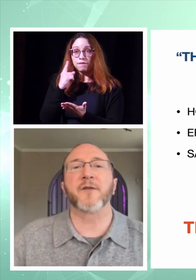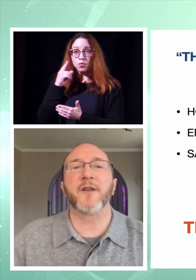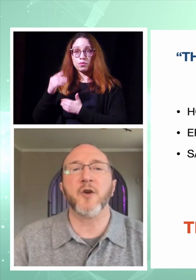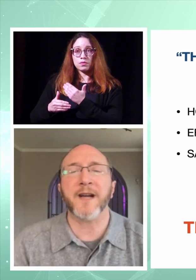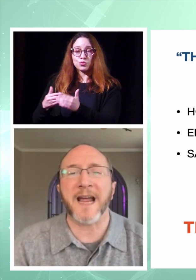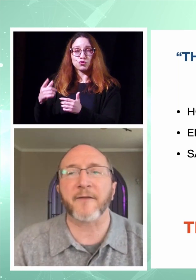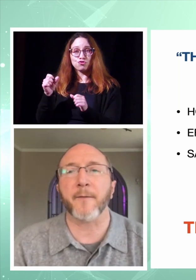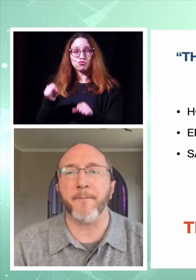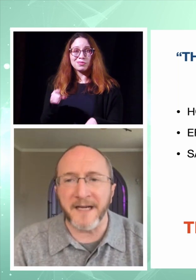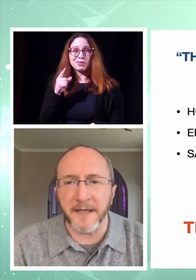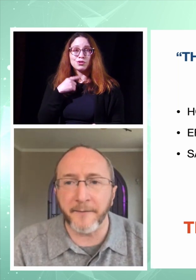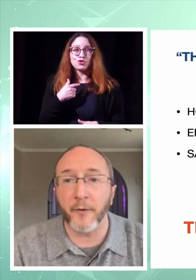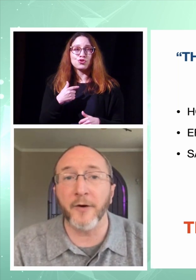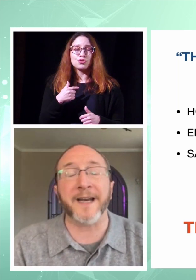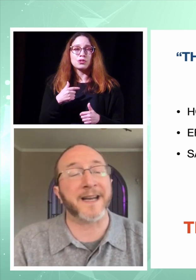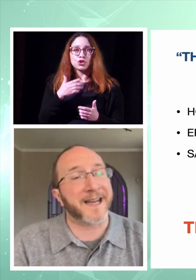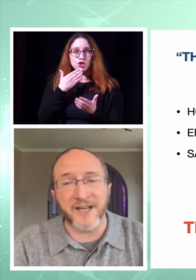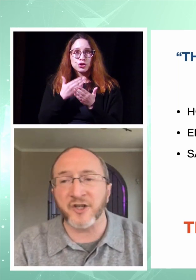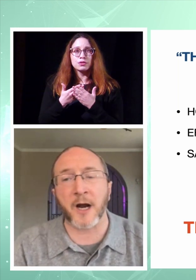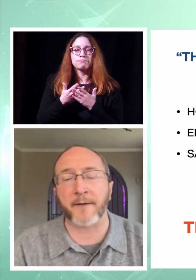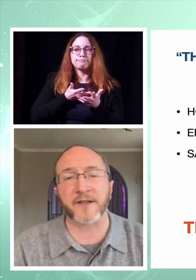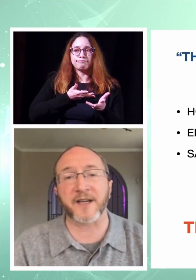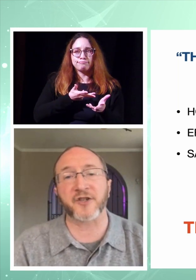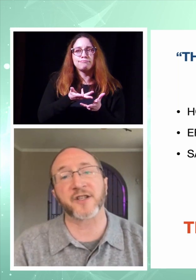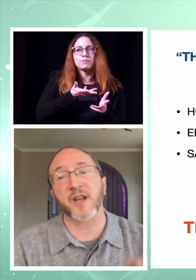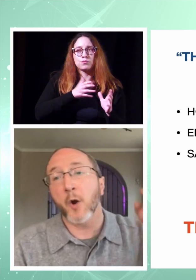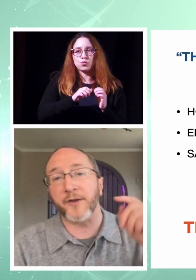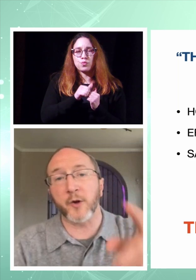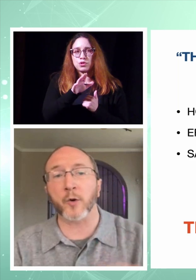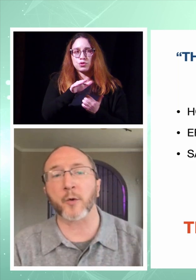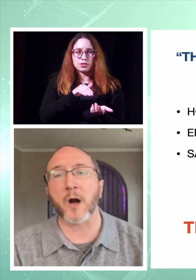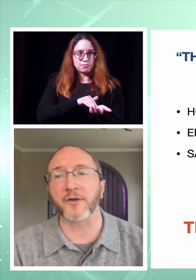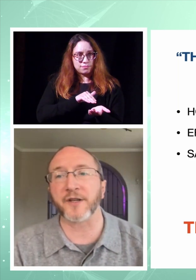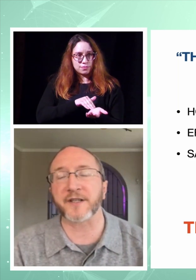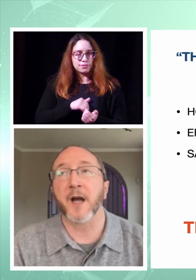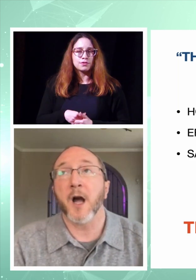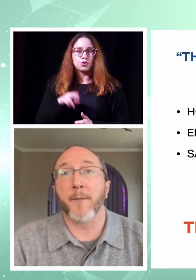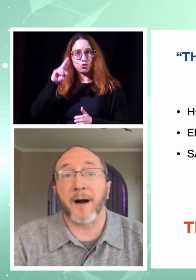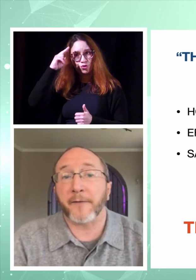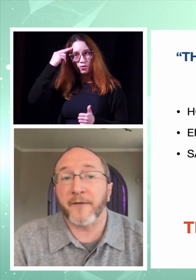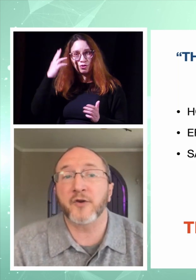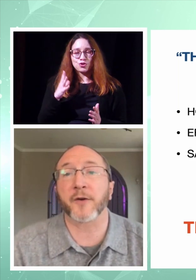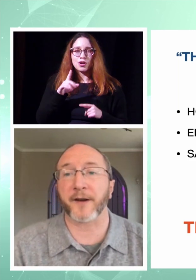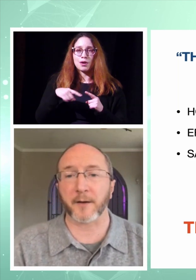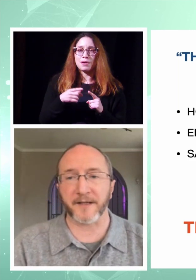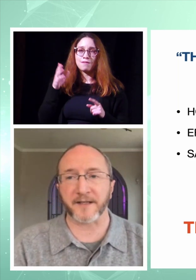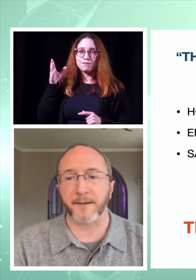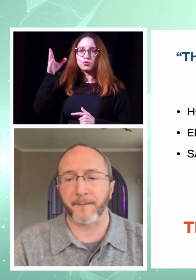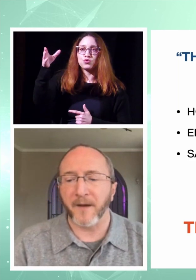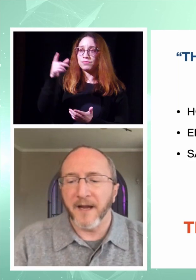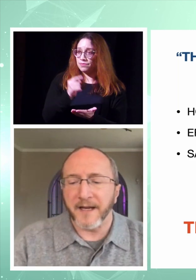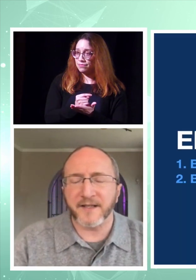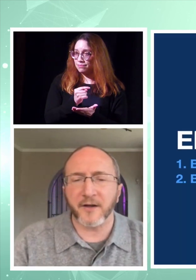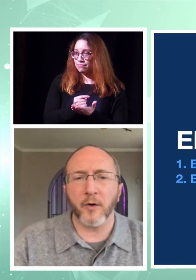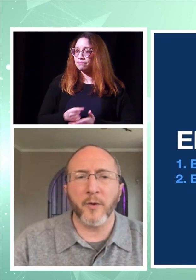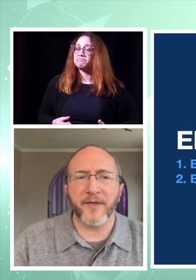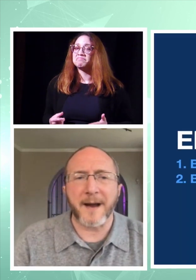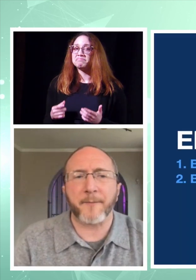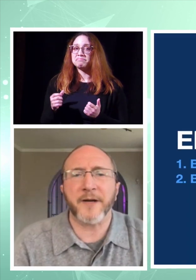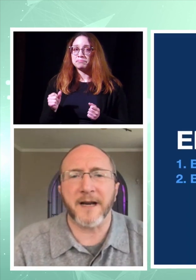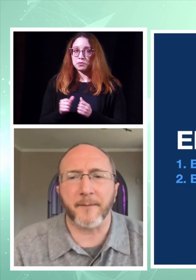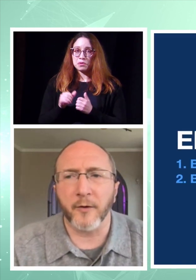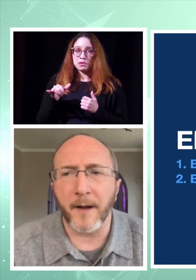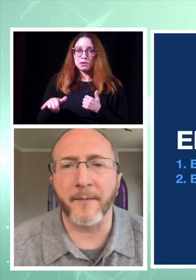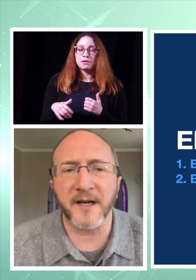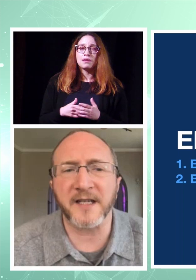preparation so that you can have meaningful and engaged conversations with your neurologist about future therapies. And so with